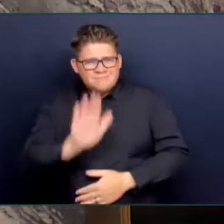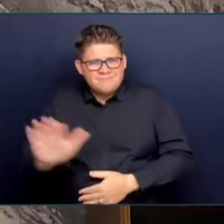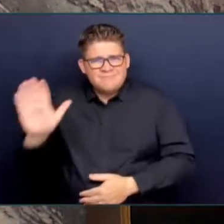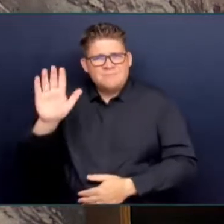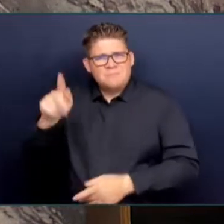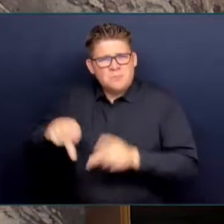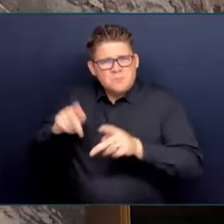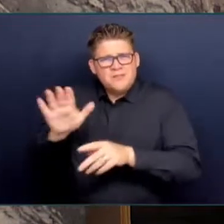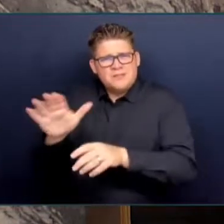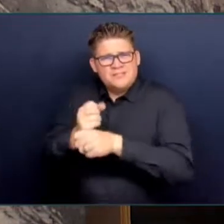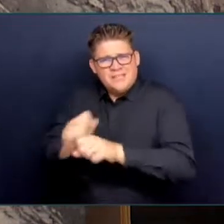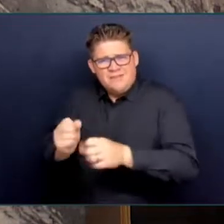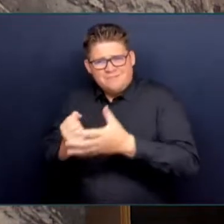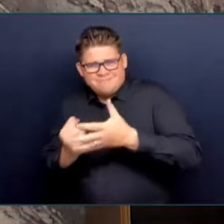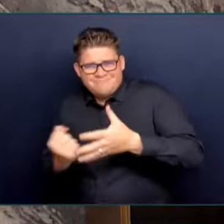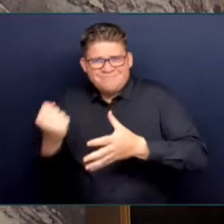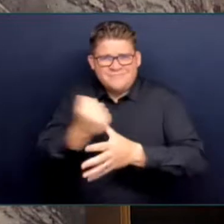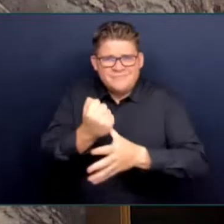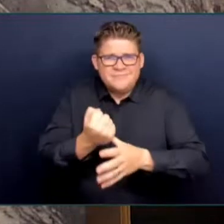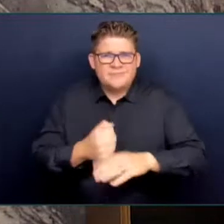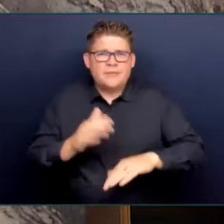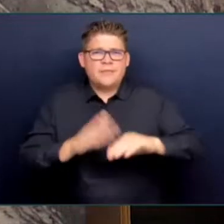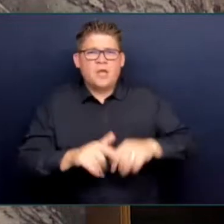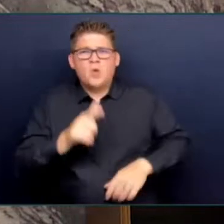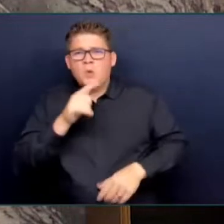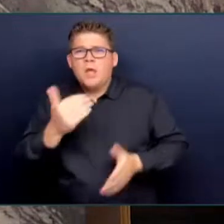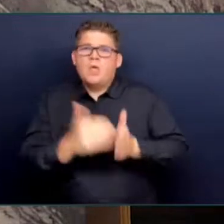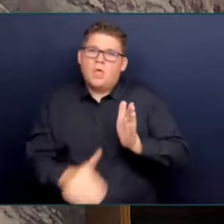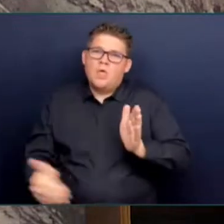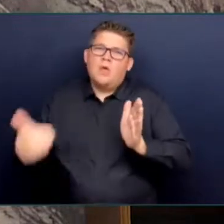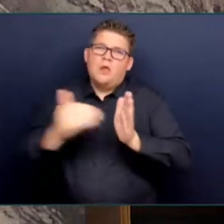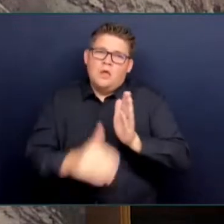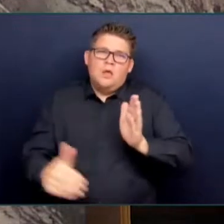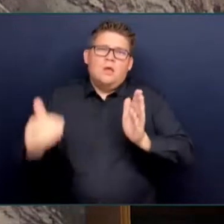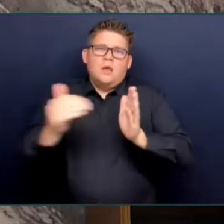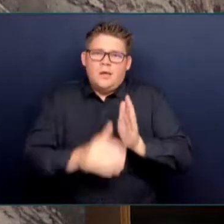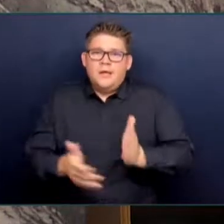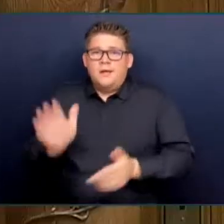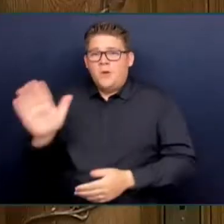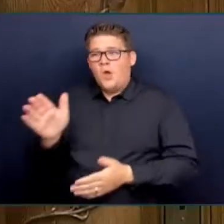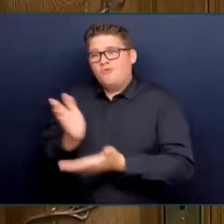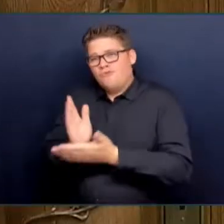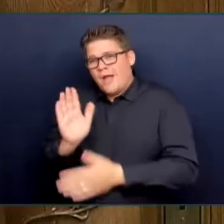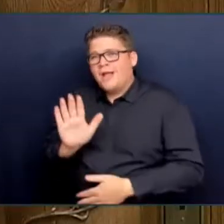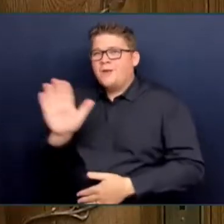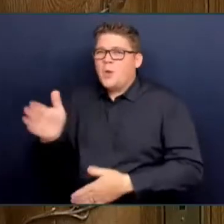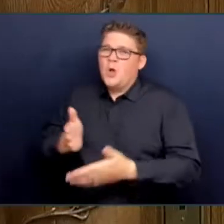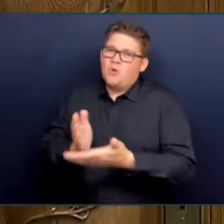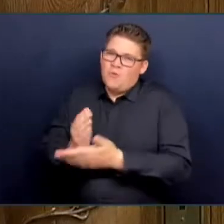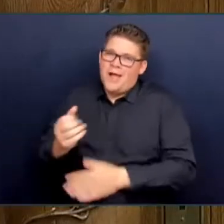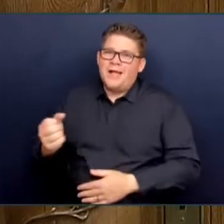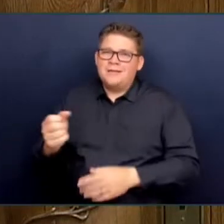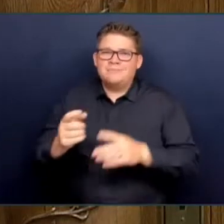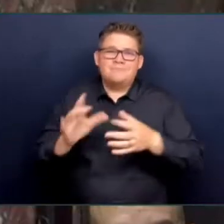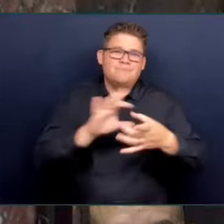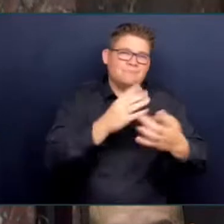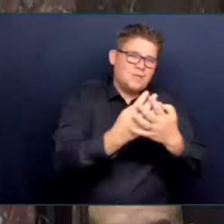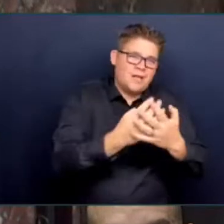the rights of prolific offenders to reoffend? Attorney General. Well, thank you, Mr.